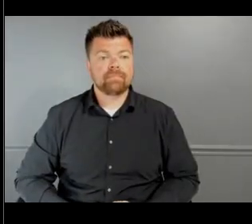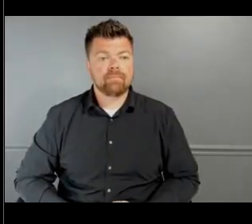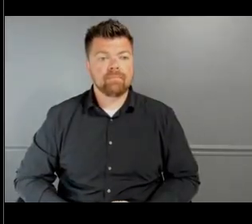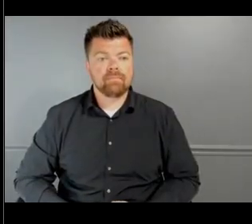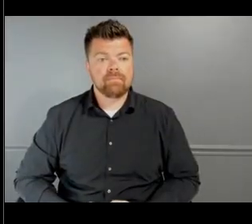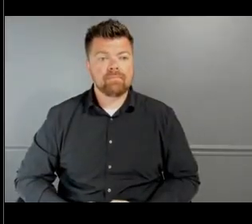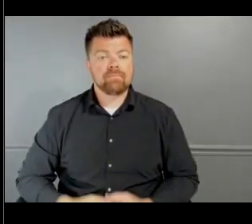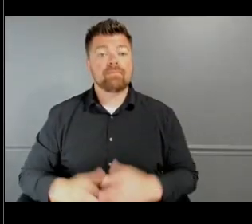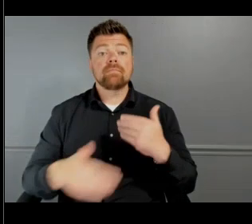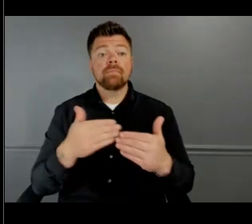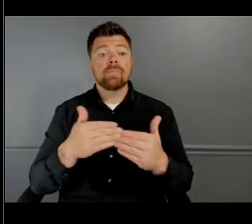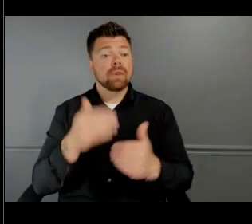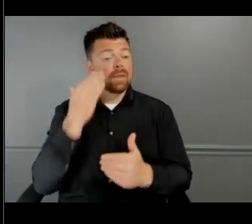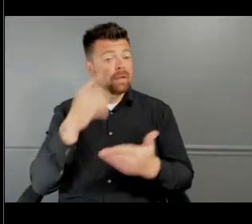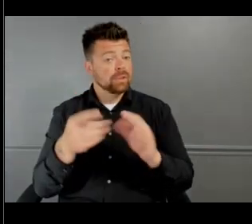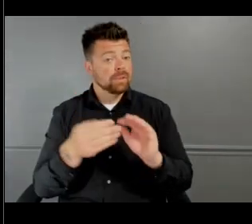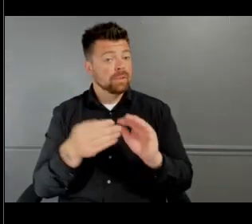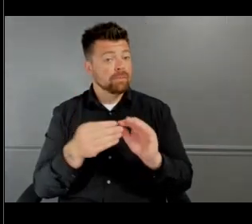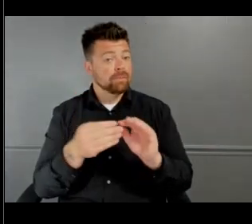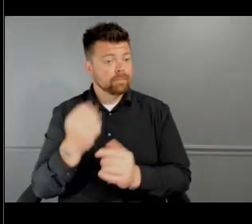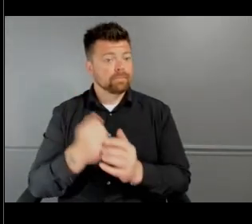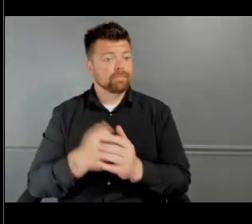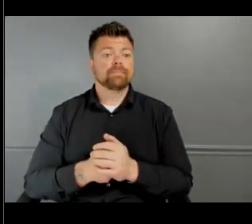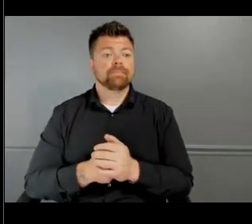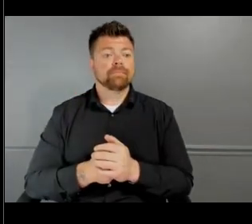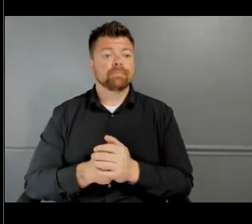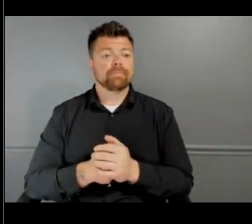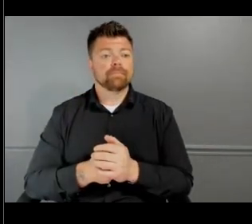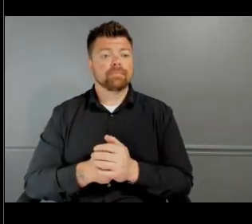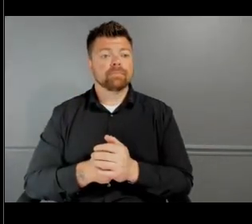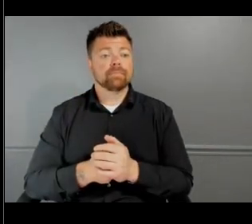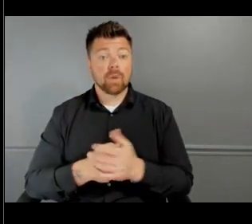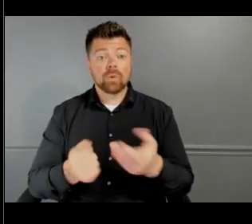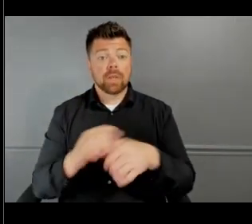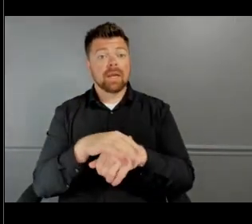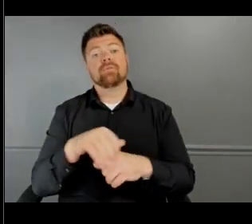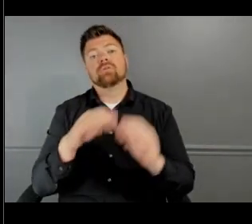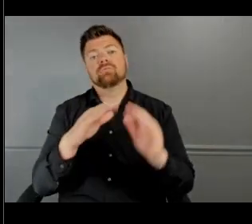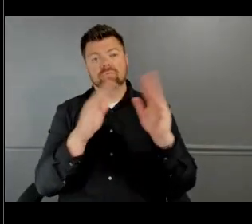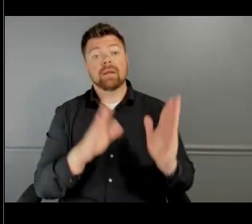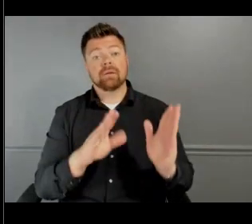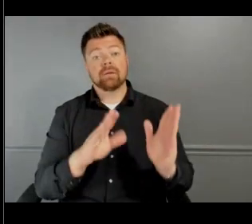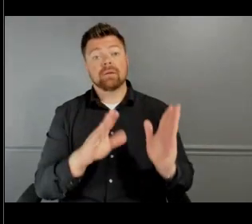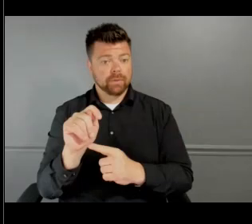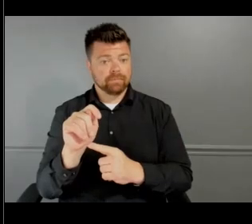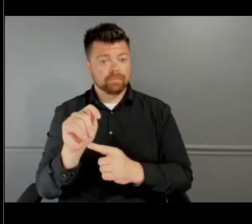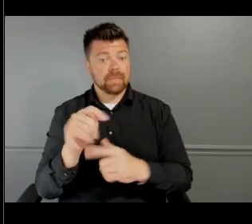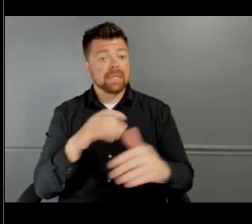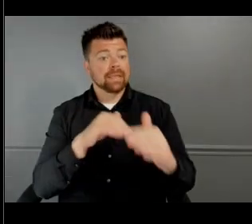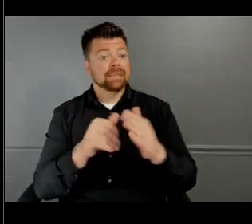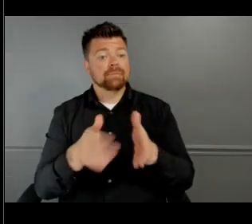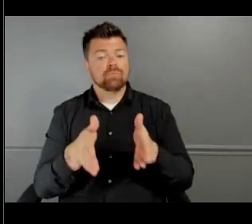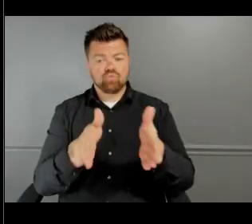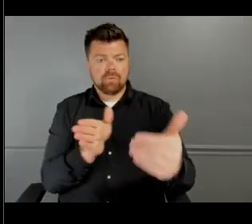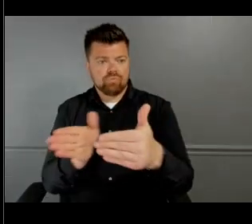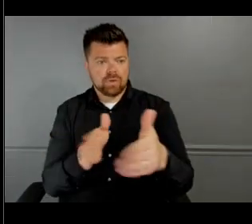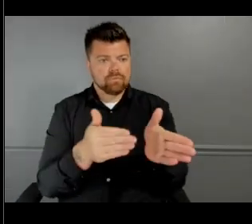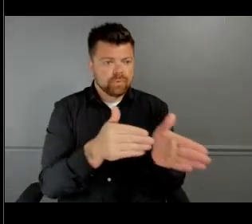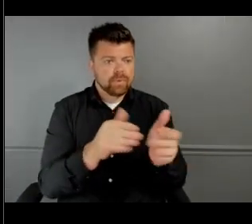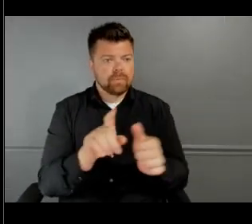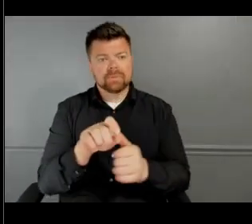Moving on to knowledge check 4. Within a covered dwelling unit, the accessible route must be